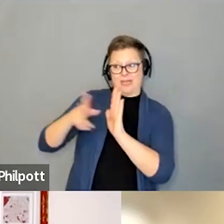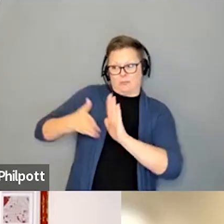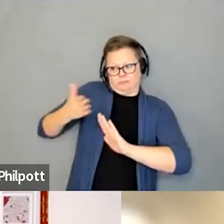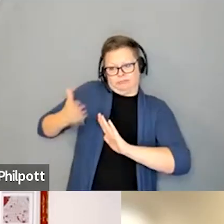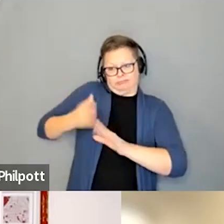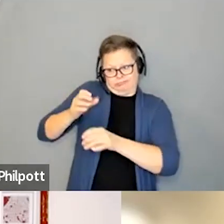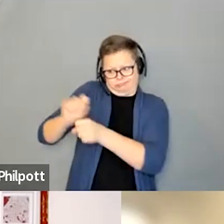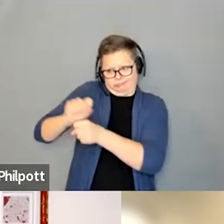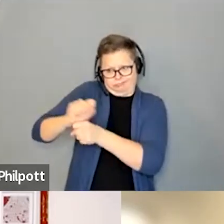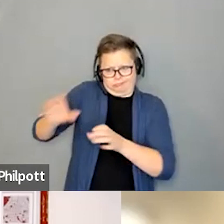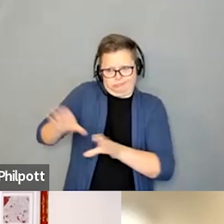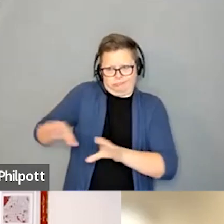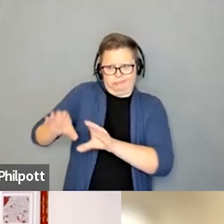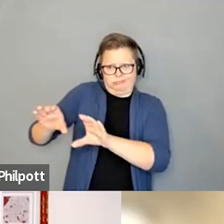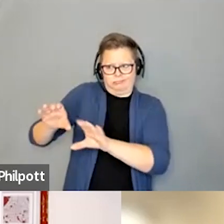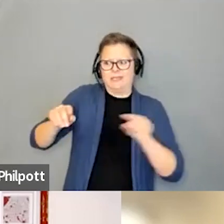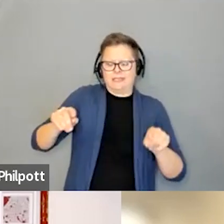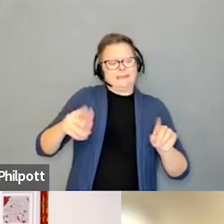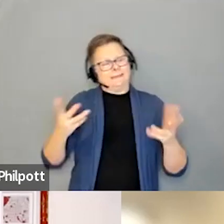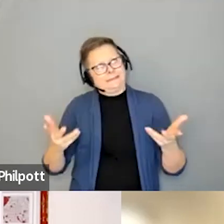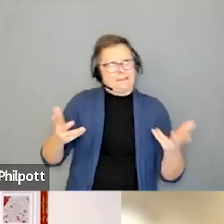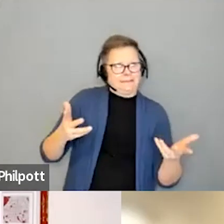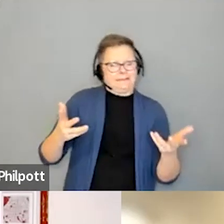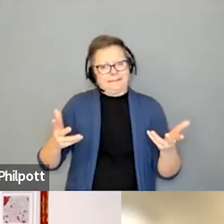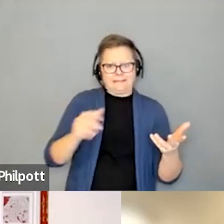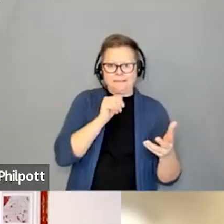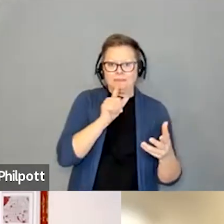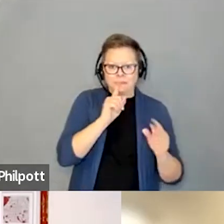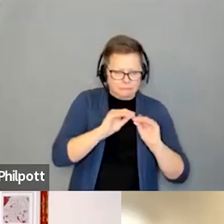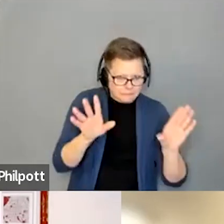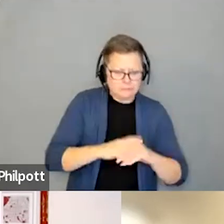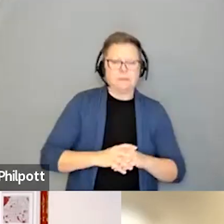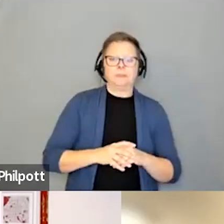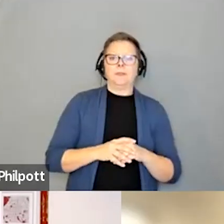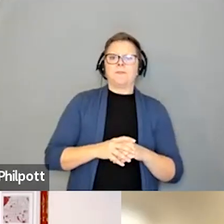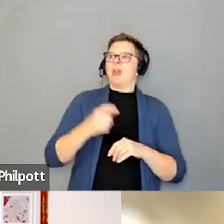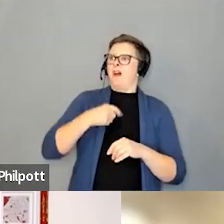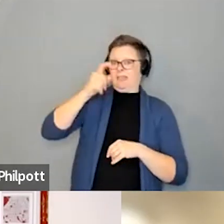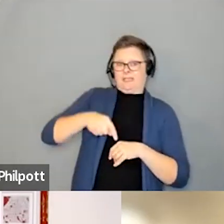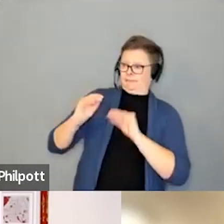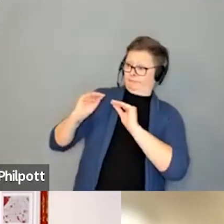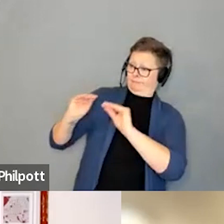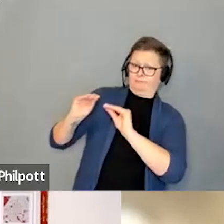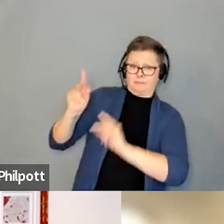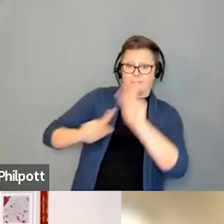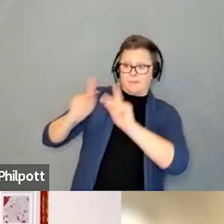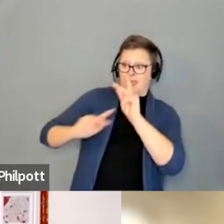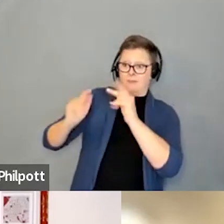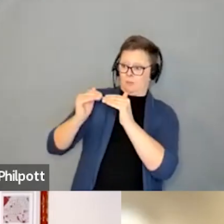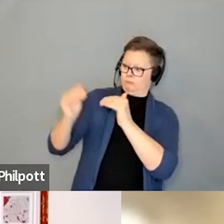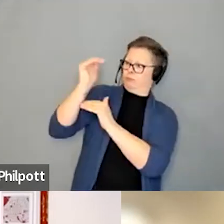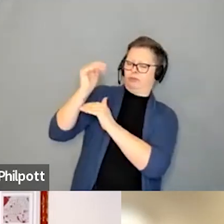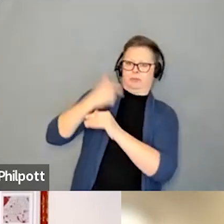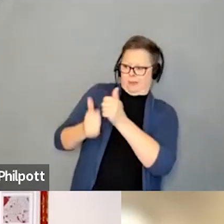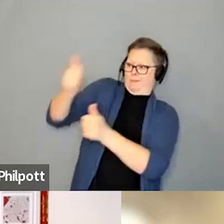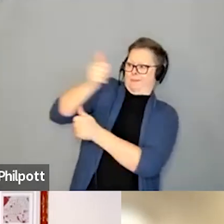I've actually been in situations where I've had to advocate on behalf of my team to people above me to make sure that the people above me understand that